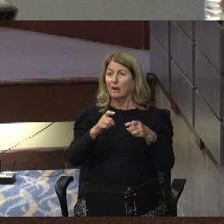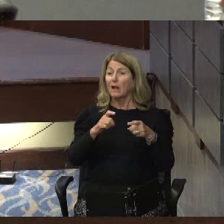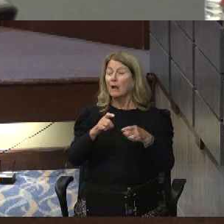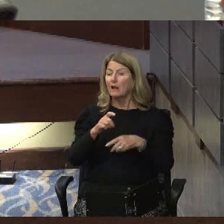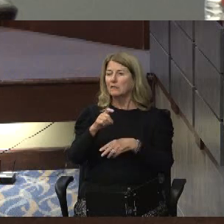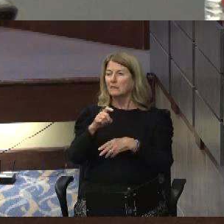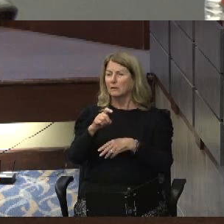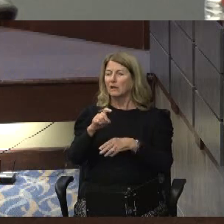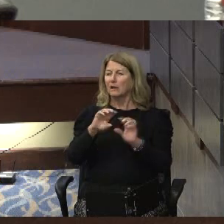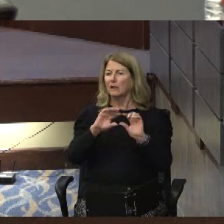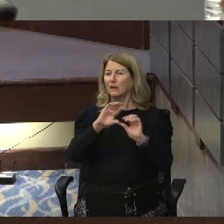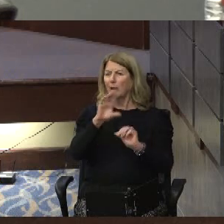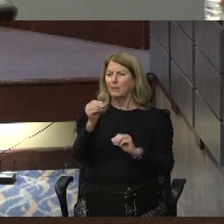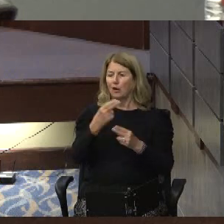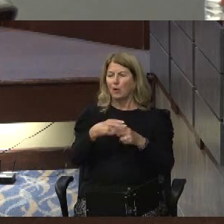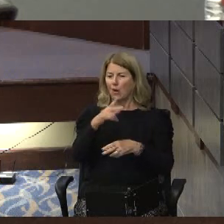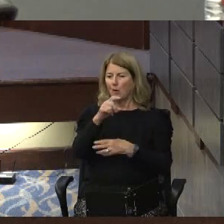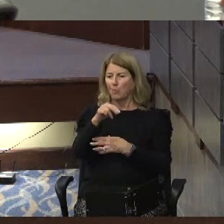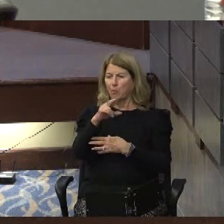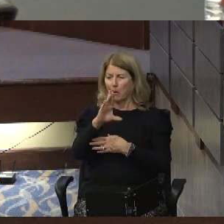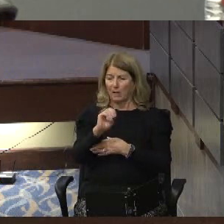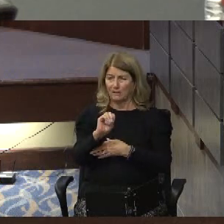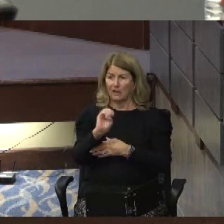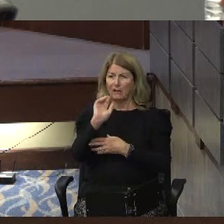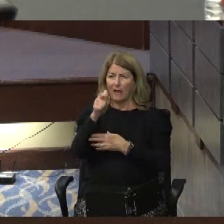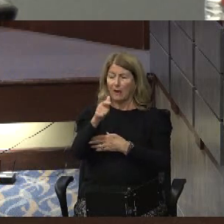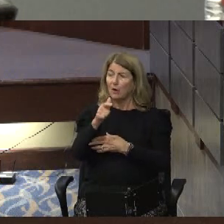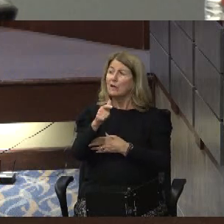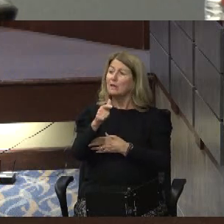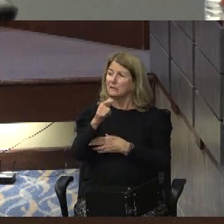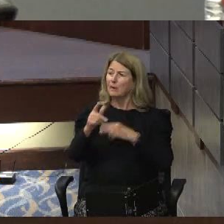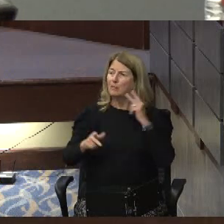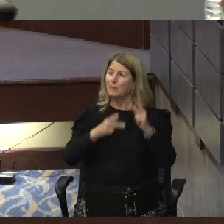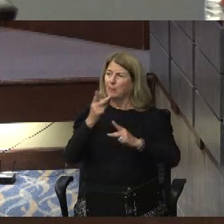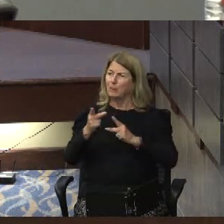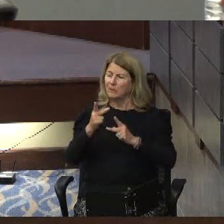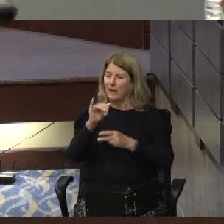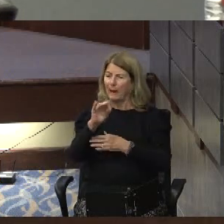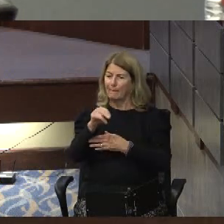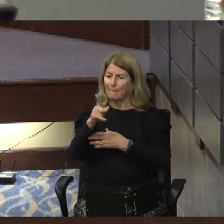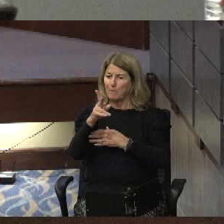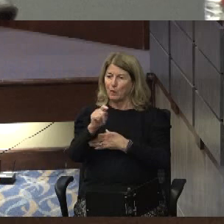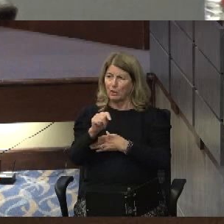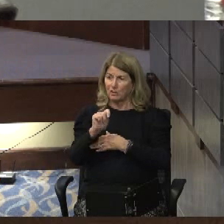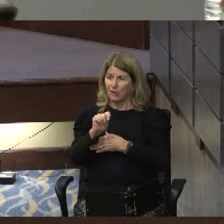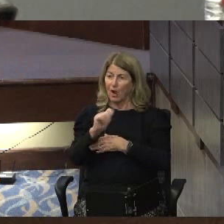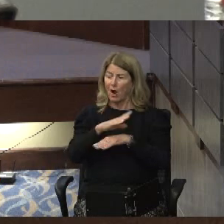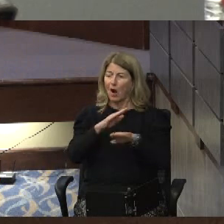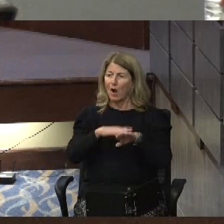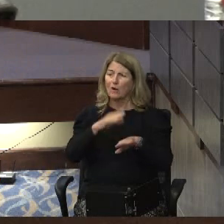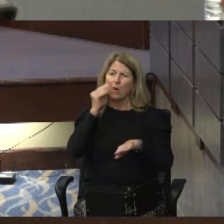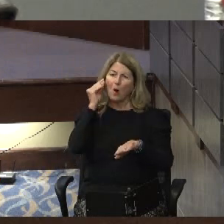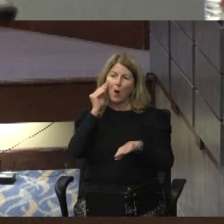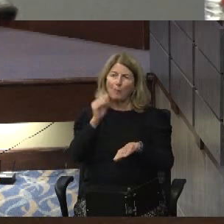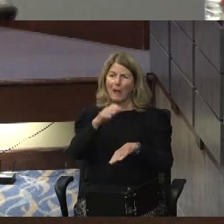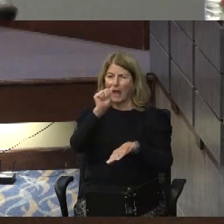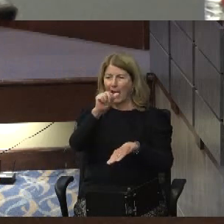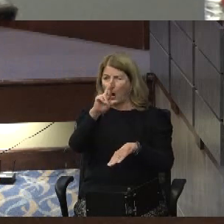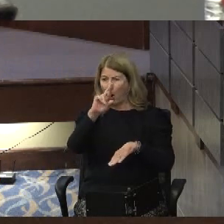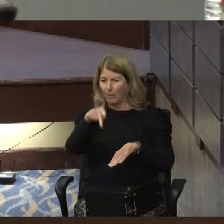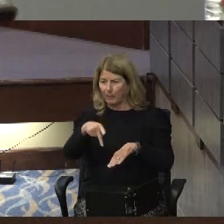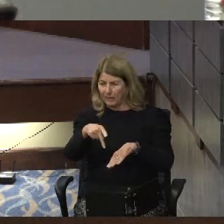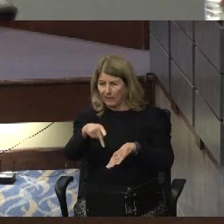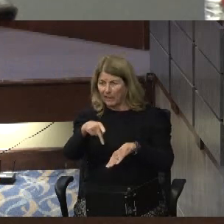on. It deals with receiving citizen input on the draft home ARP allocation plan, and then